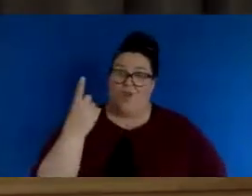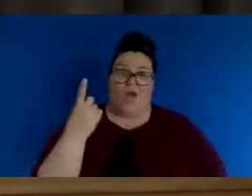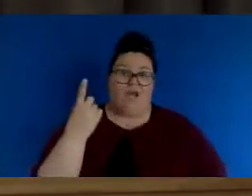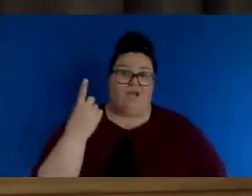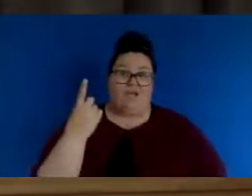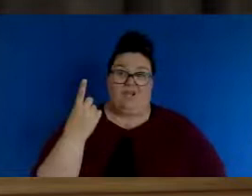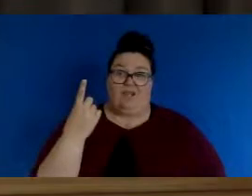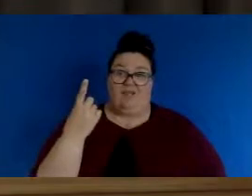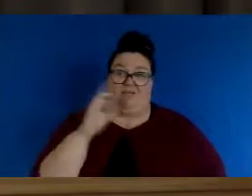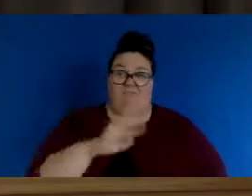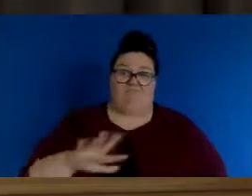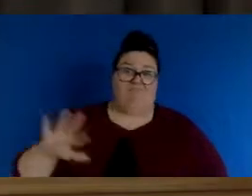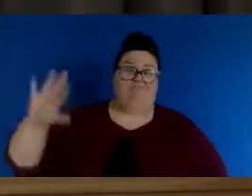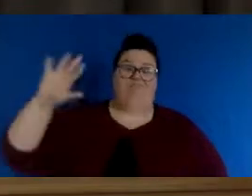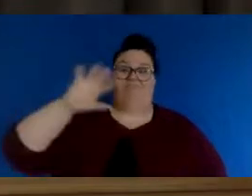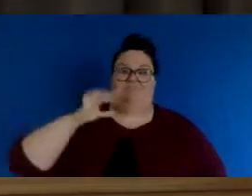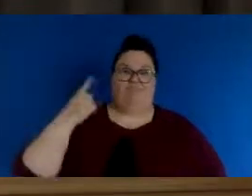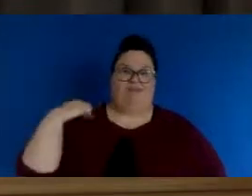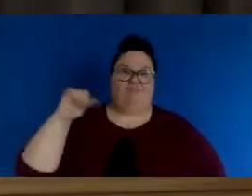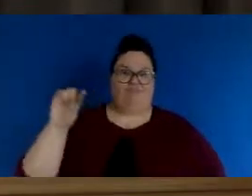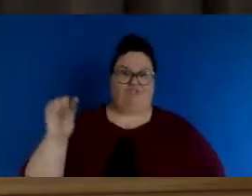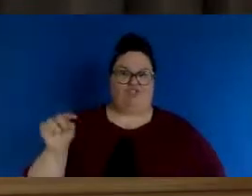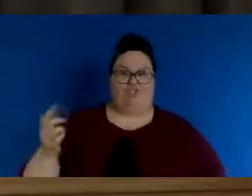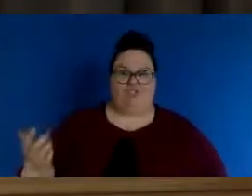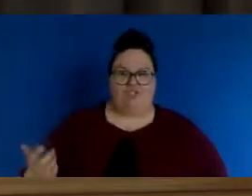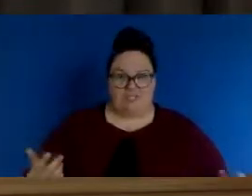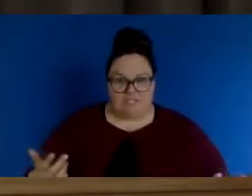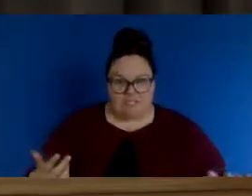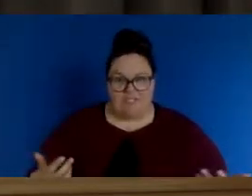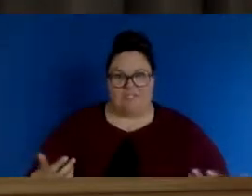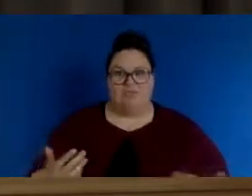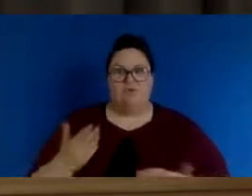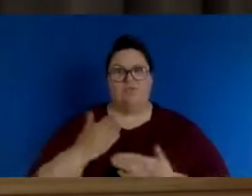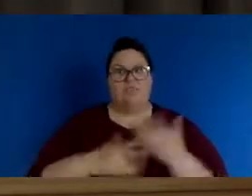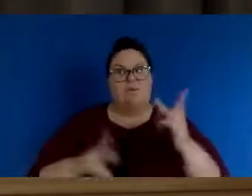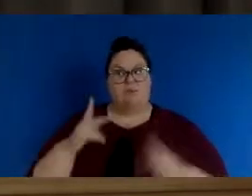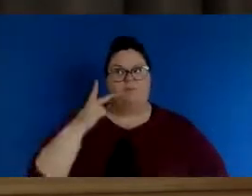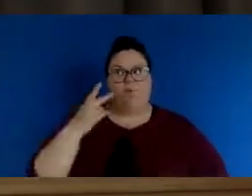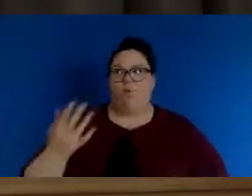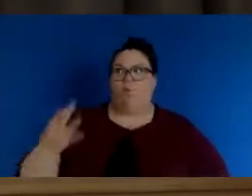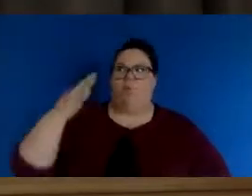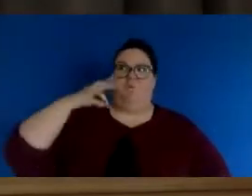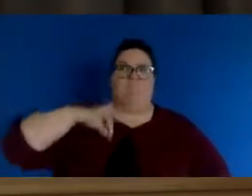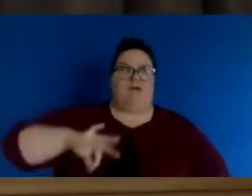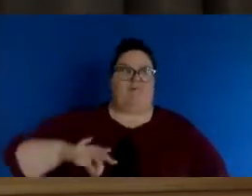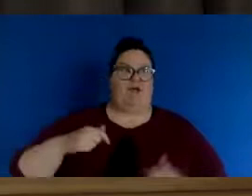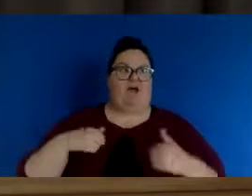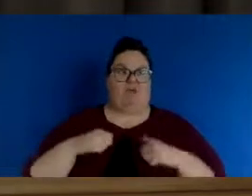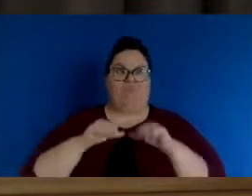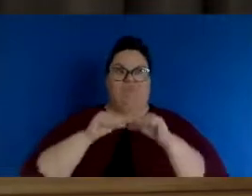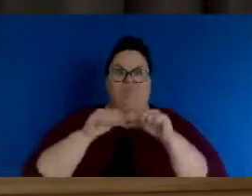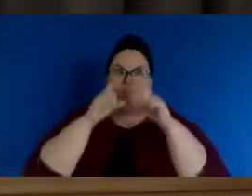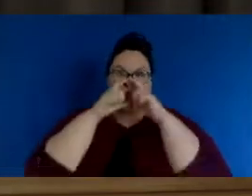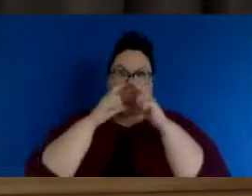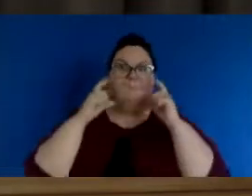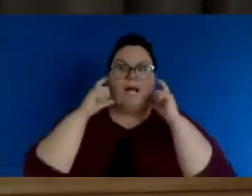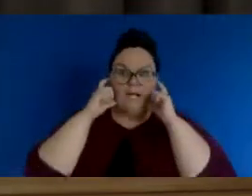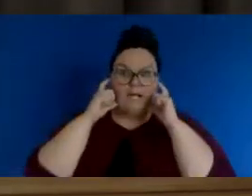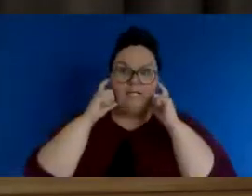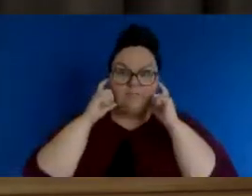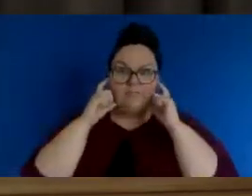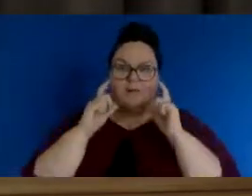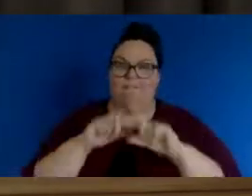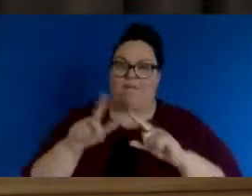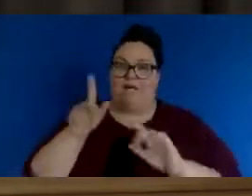year. And so we know that there are going to be some people who see the benefits of this and may want to continue. But as a